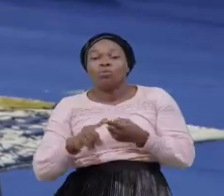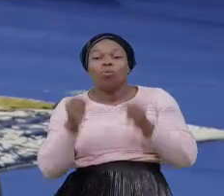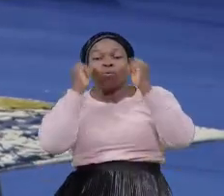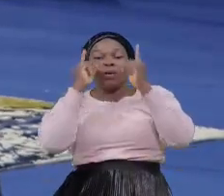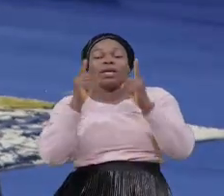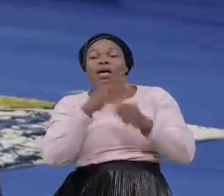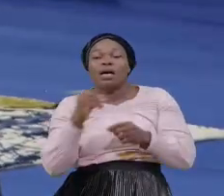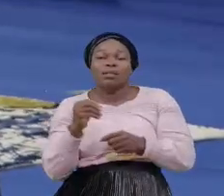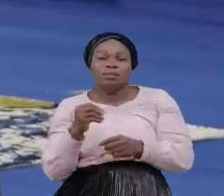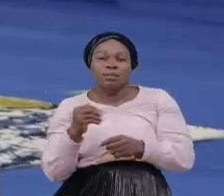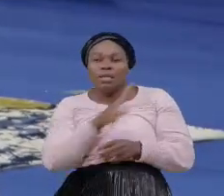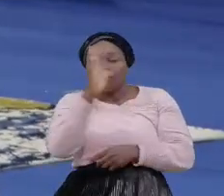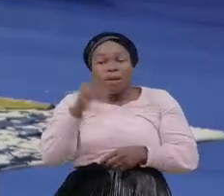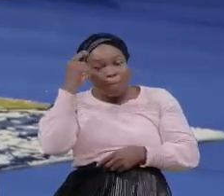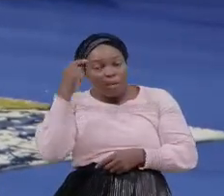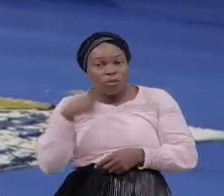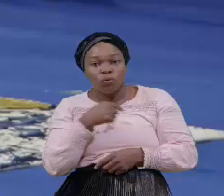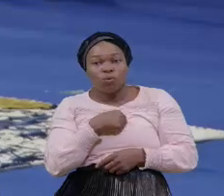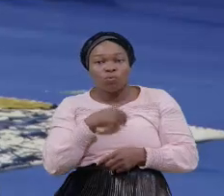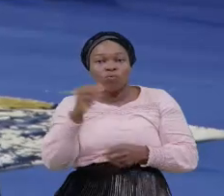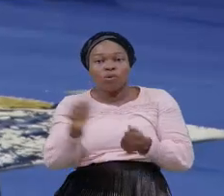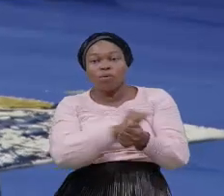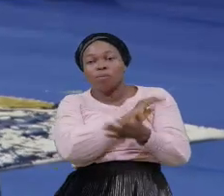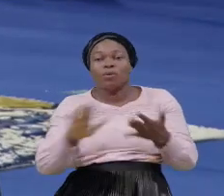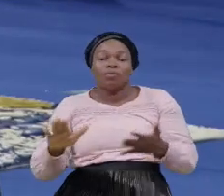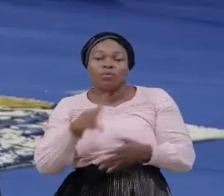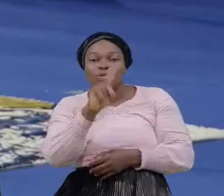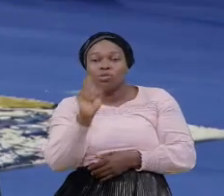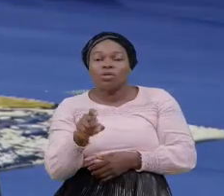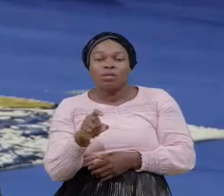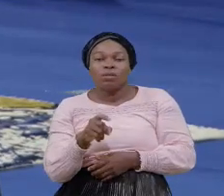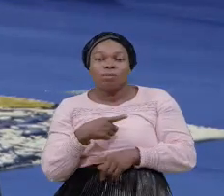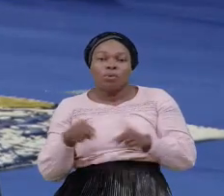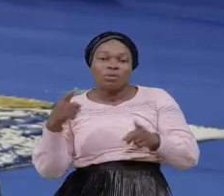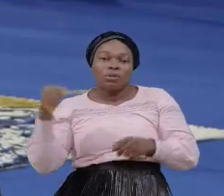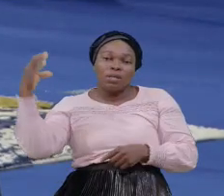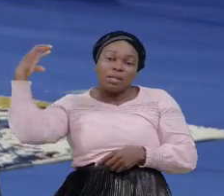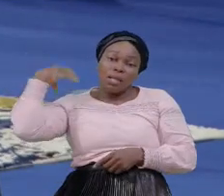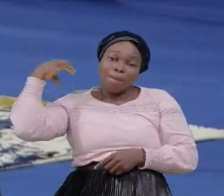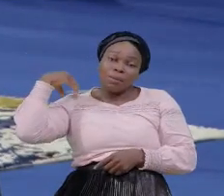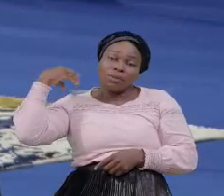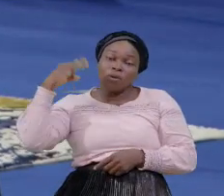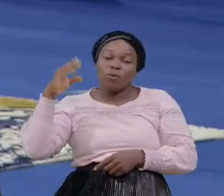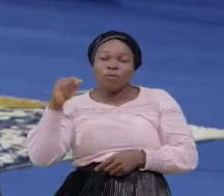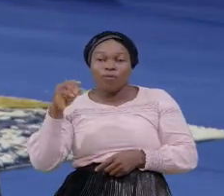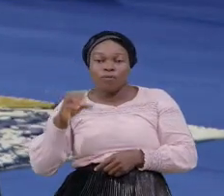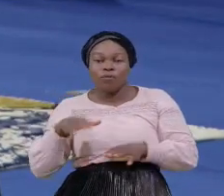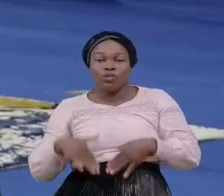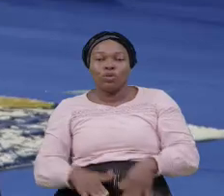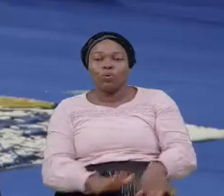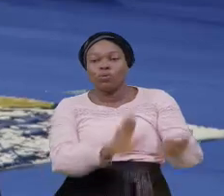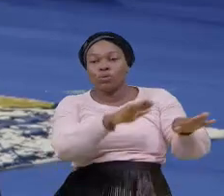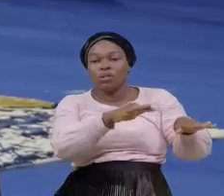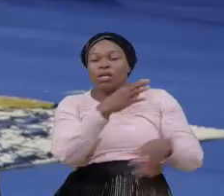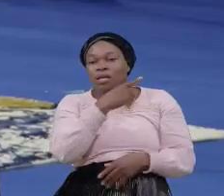up majestically because the master of the ocean, of the sky, of the